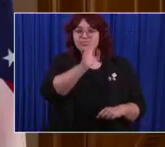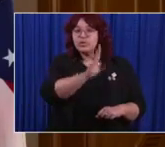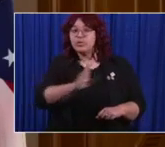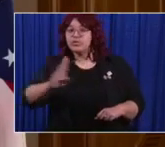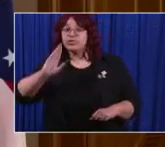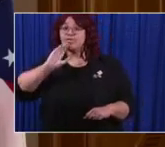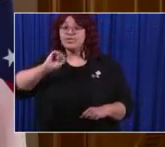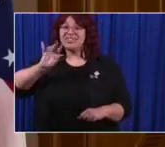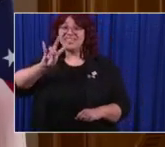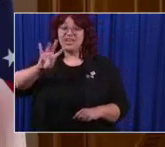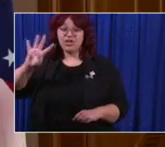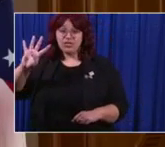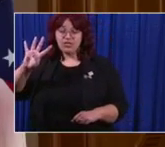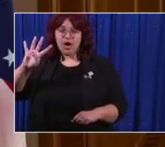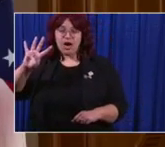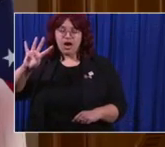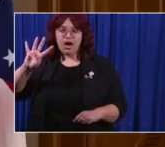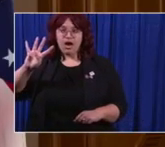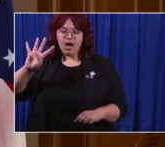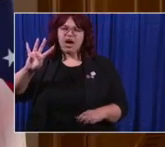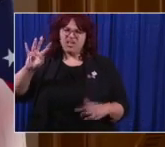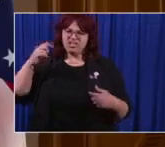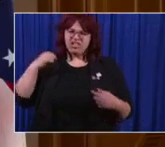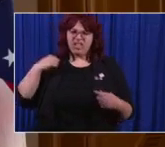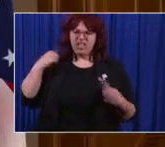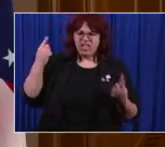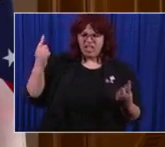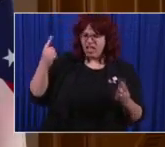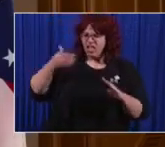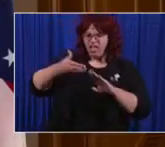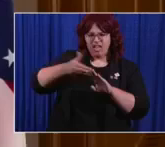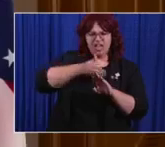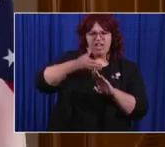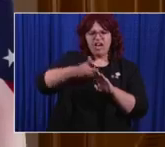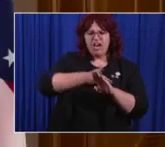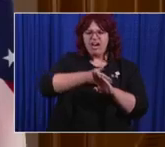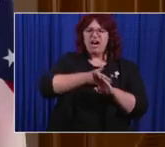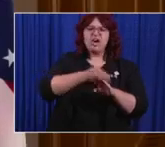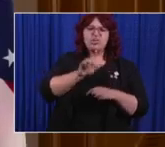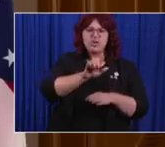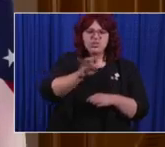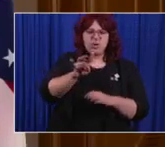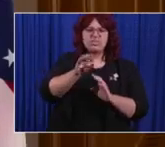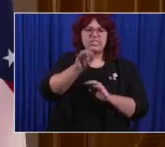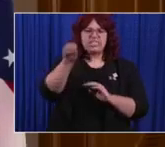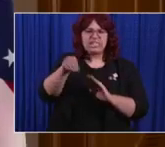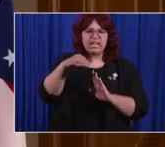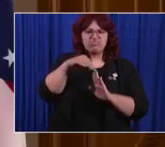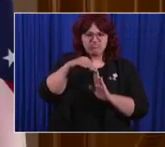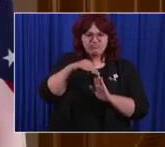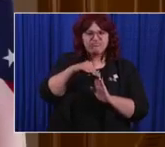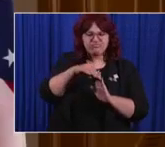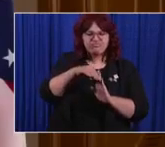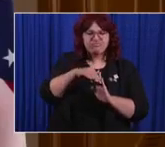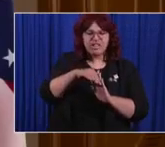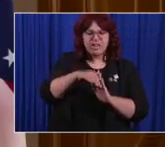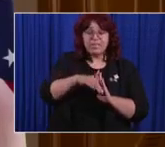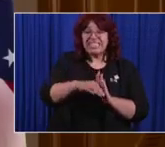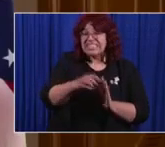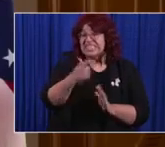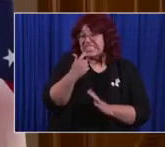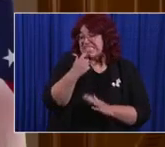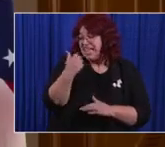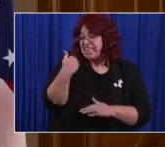24% decrease week over week for those prior to Friday. So we were going down. Last week, that age group saw